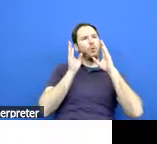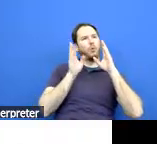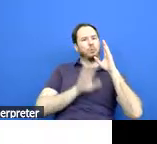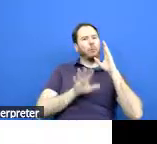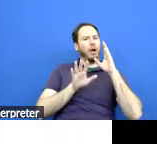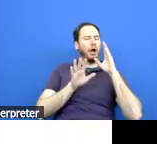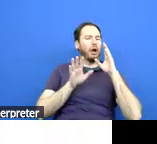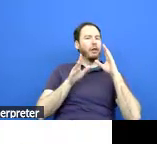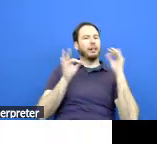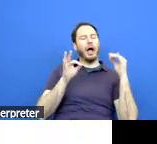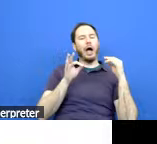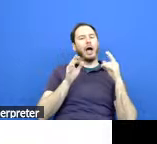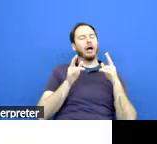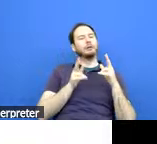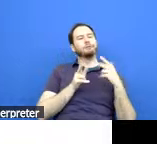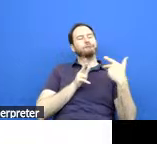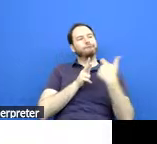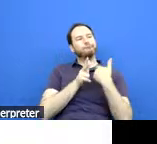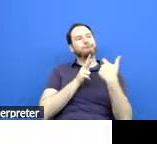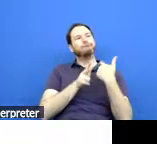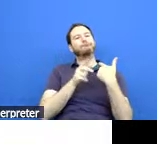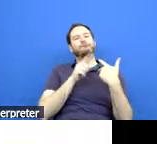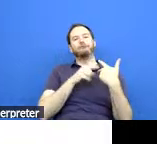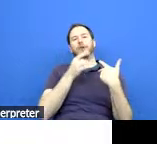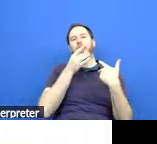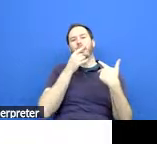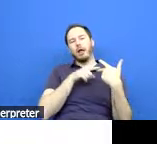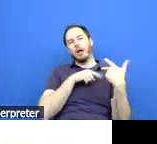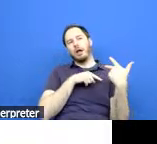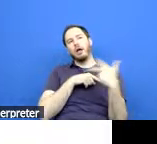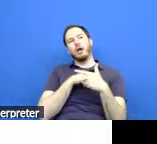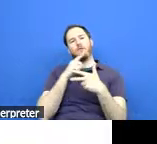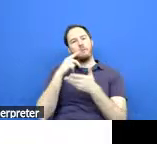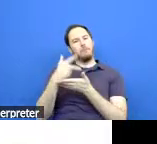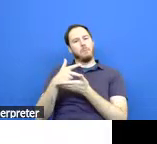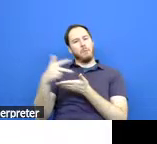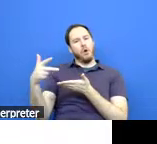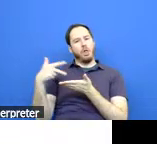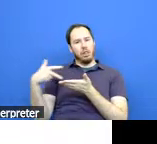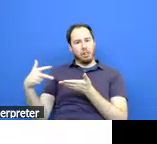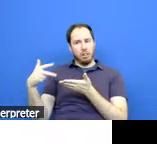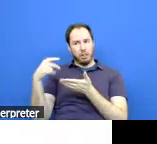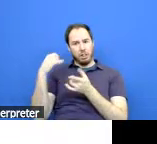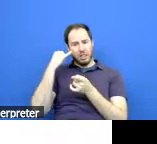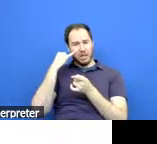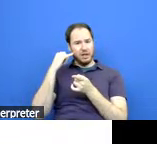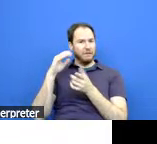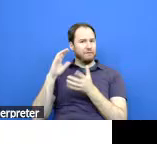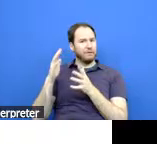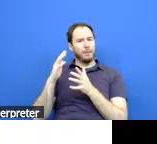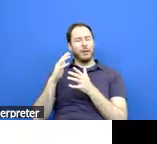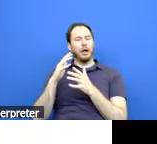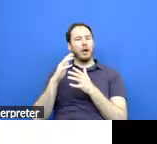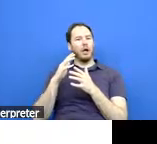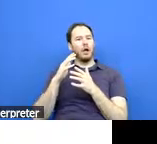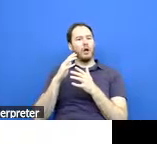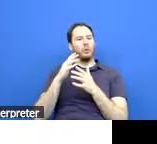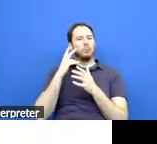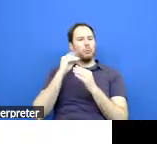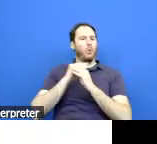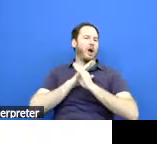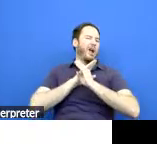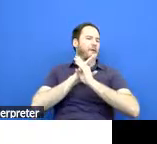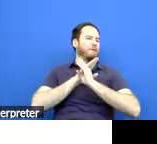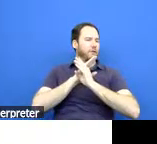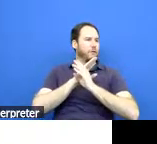lots of headlights and whatnot, and a view of the parking lot, basically. If somehow those could be tightened up or connected, or I'd like to see like You're what